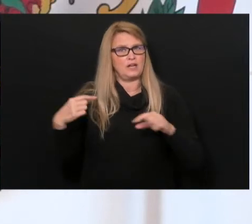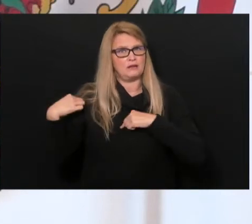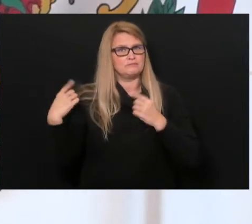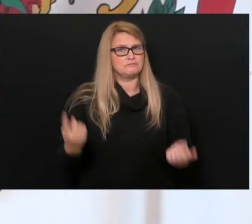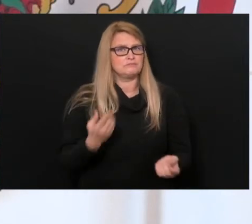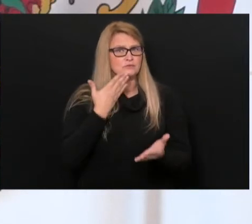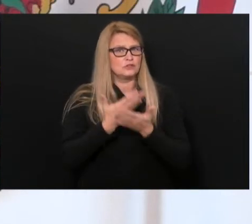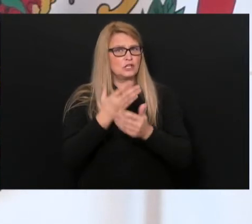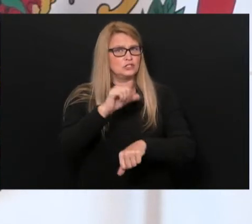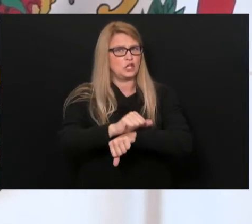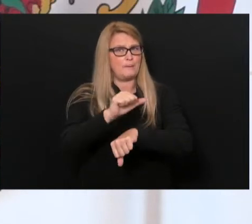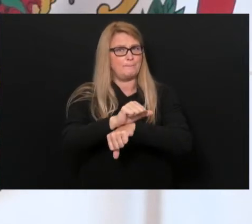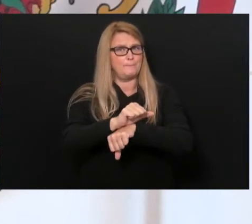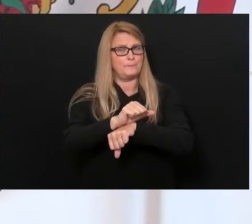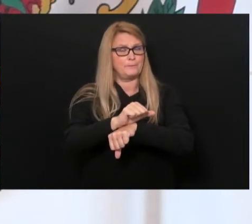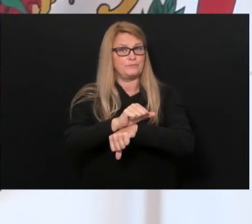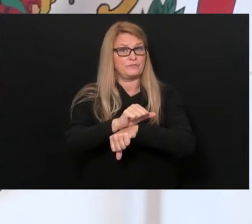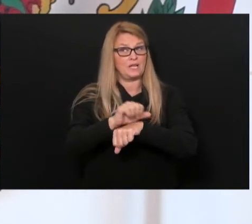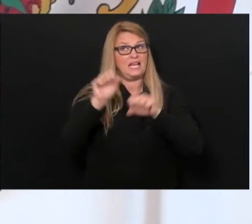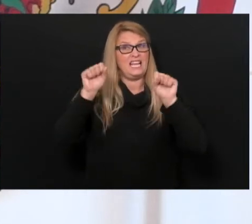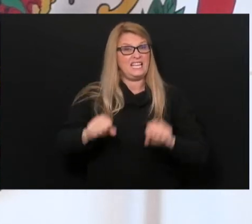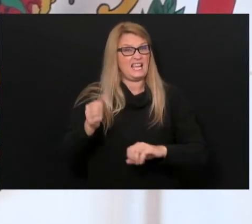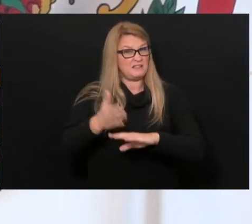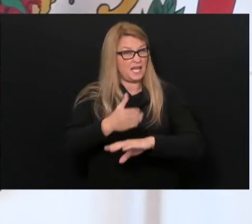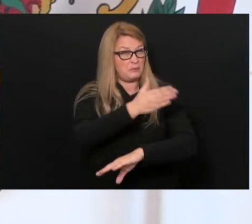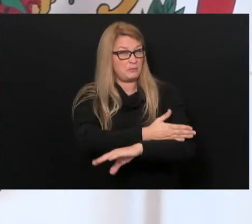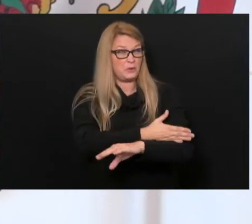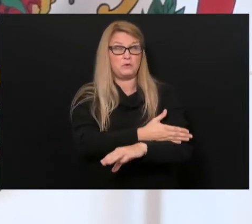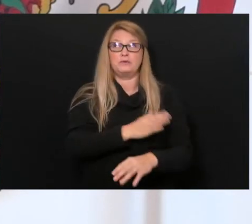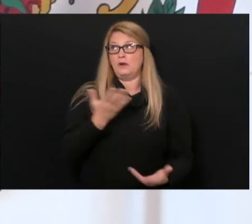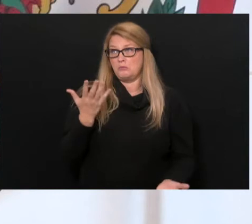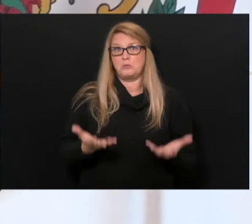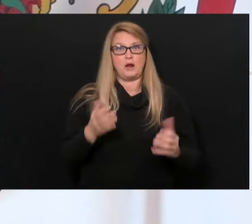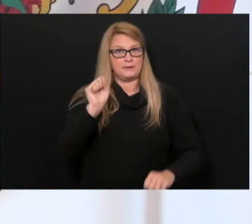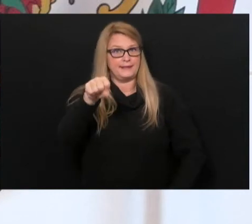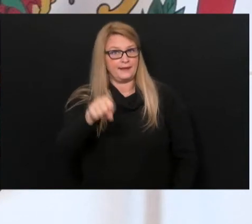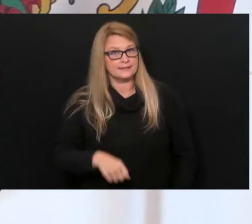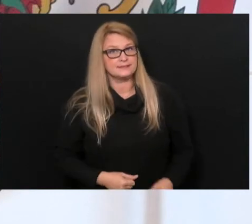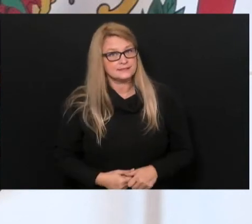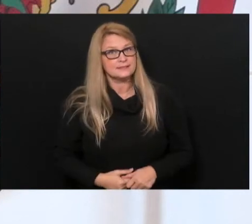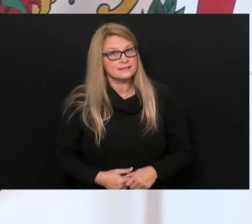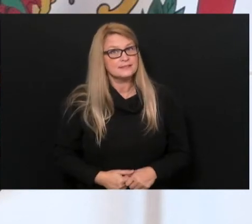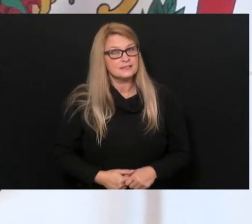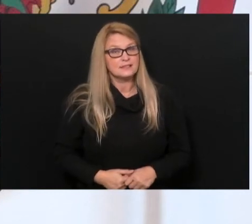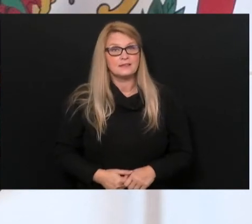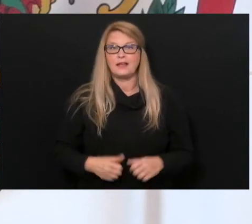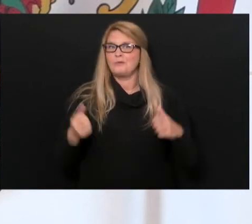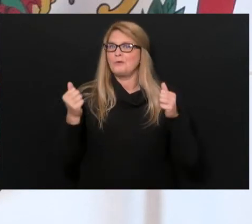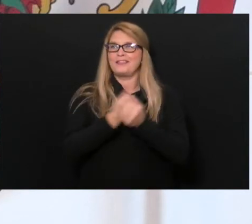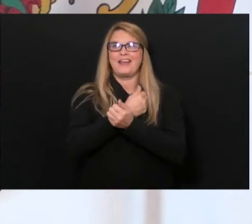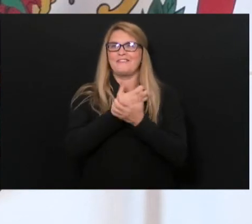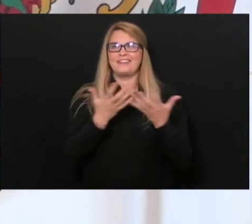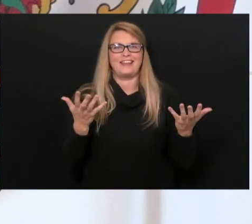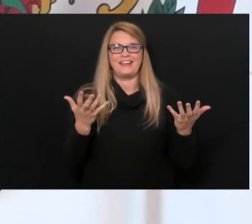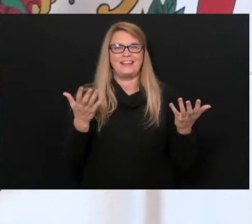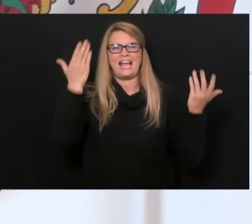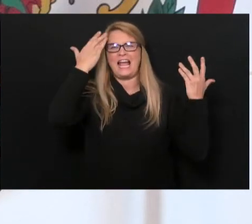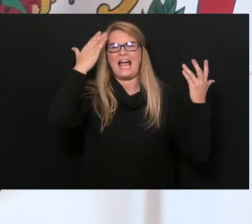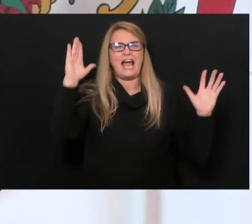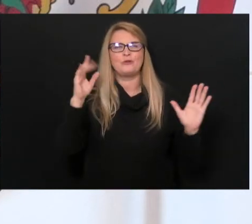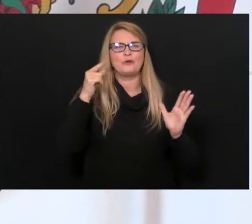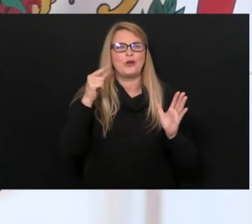a really good job. Could they have done better in this situation? Well, probably so. But with all that being said, I don't know the